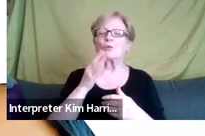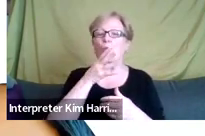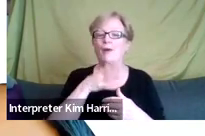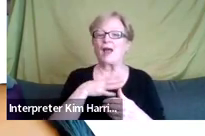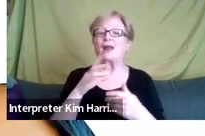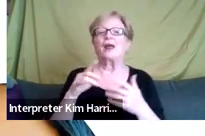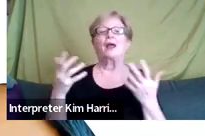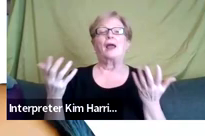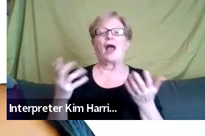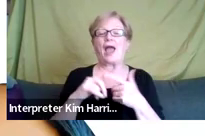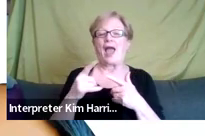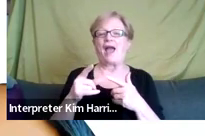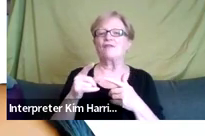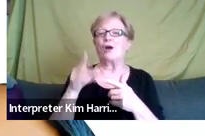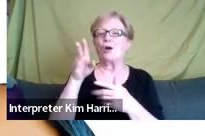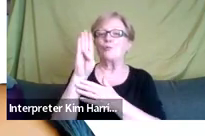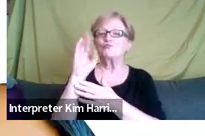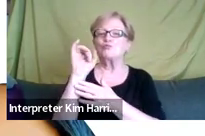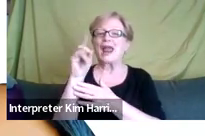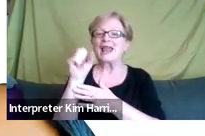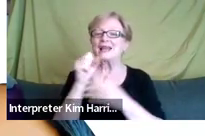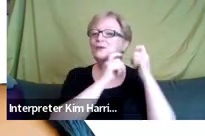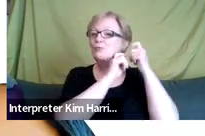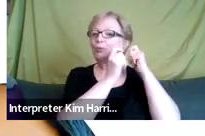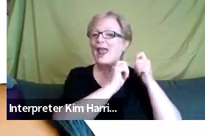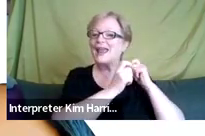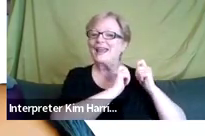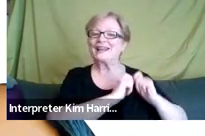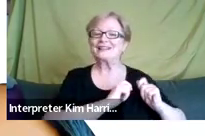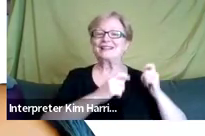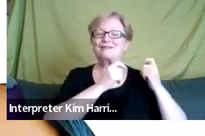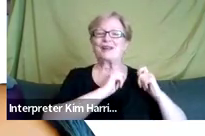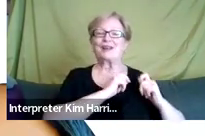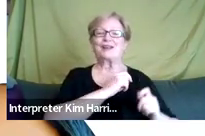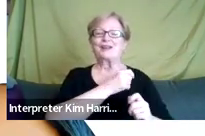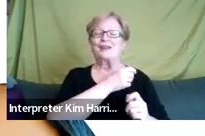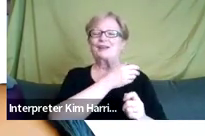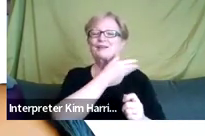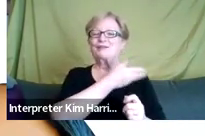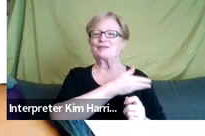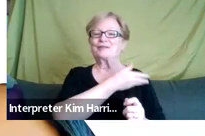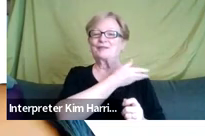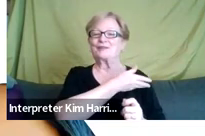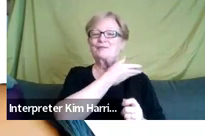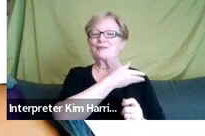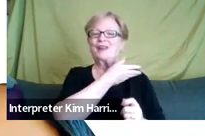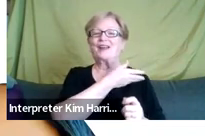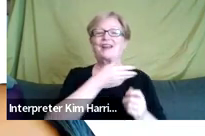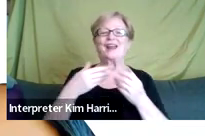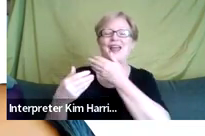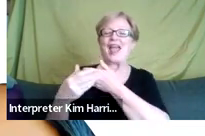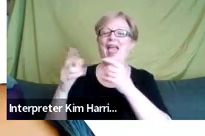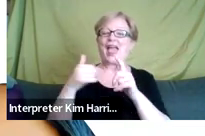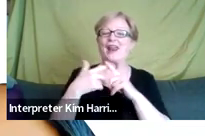have braids that reach down about midway to my shoulder. And I